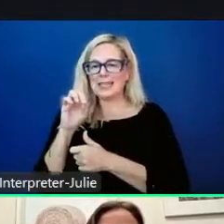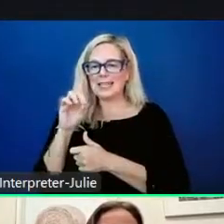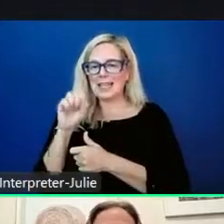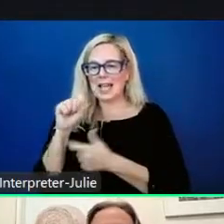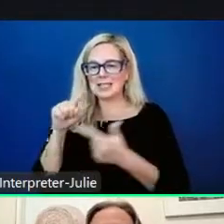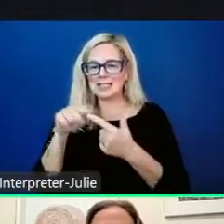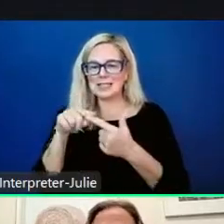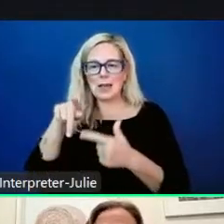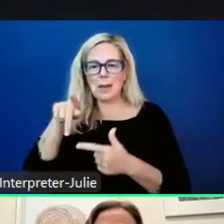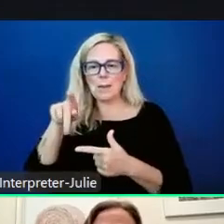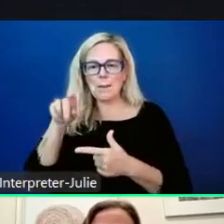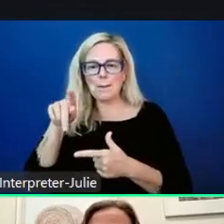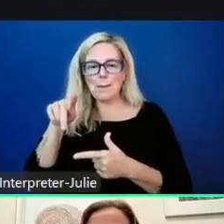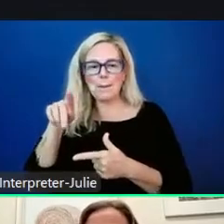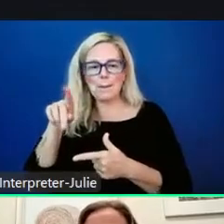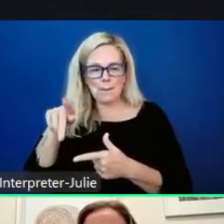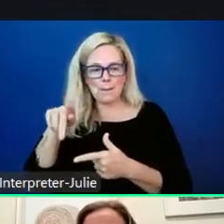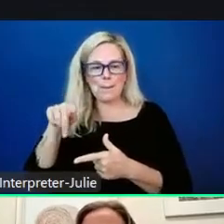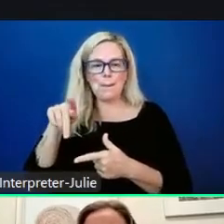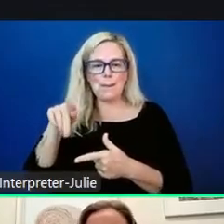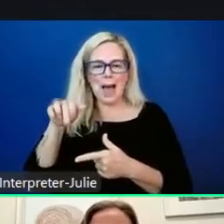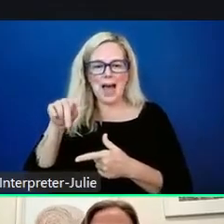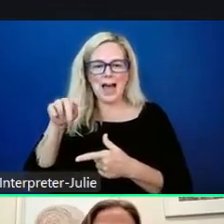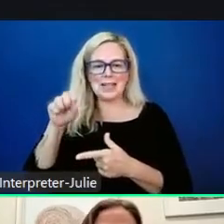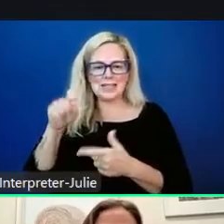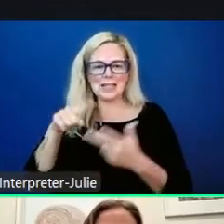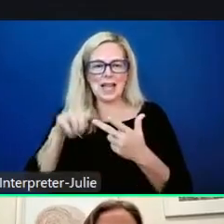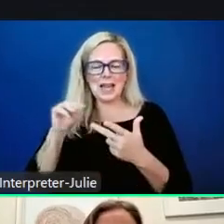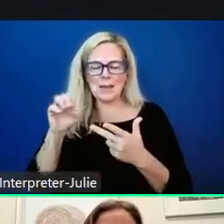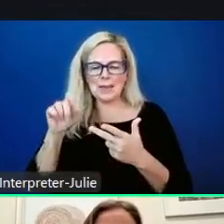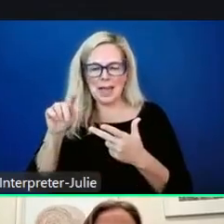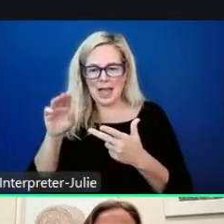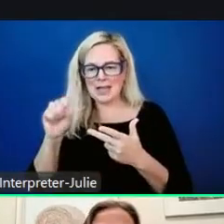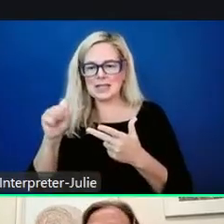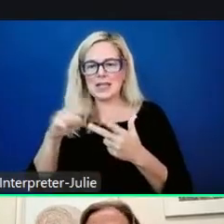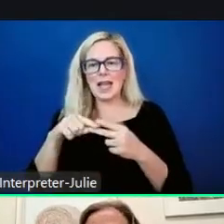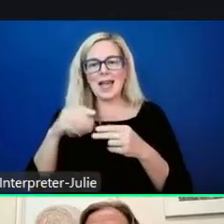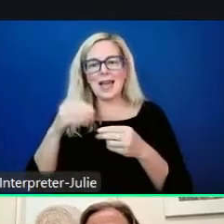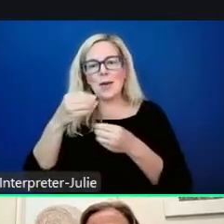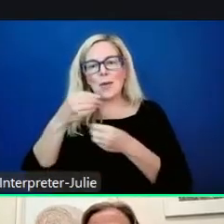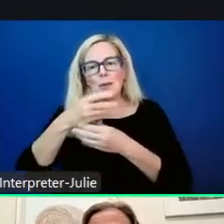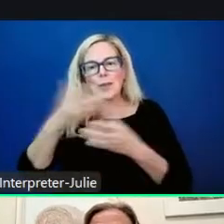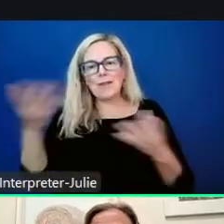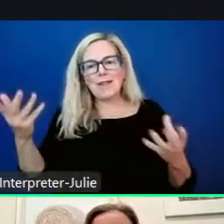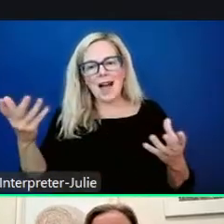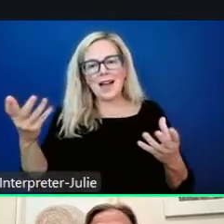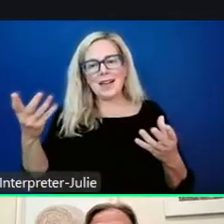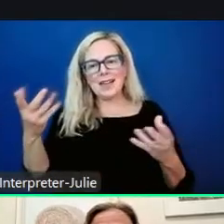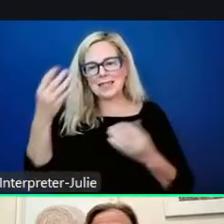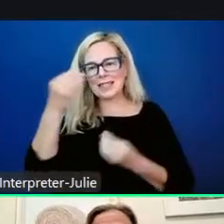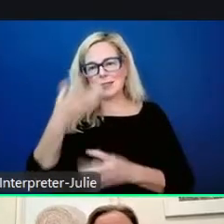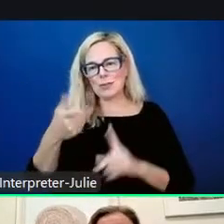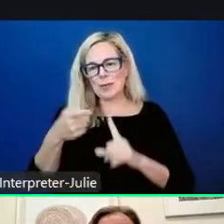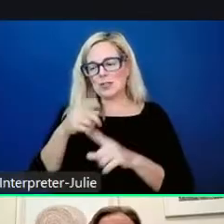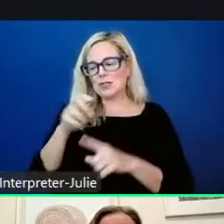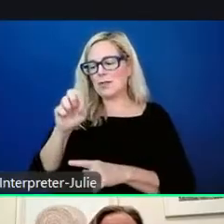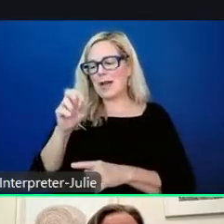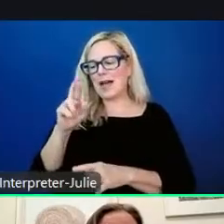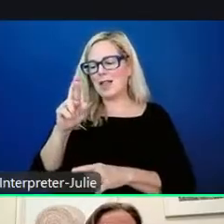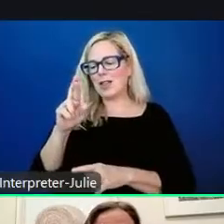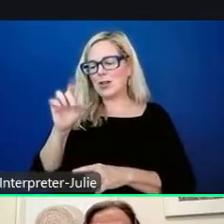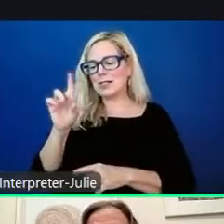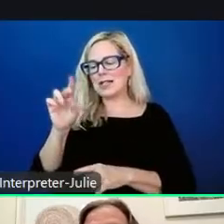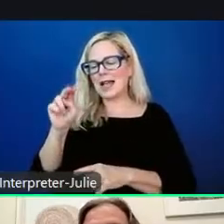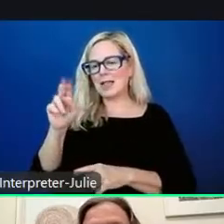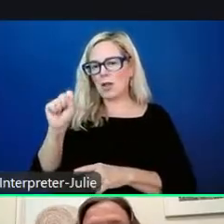They reviewed a resource from the Ehlers-Danlos Society that we provided them and watched the video that was made for them